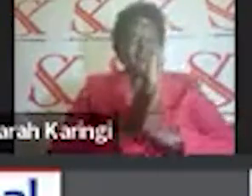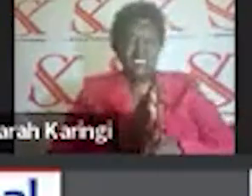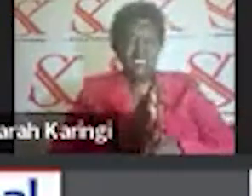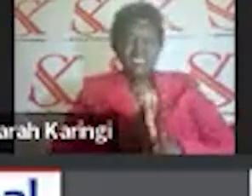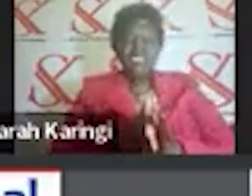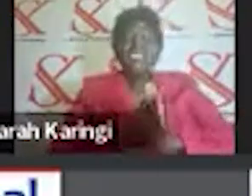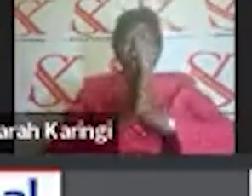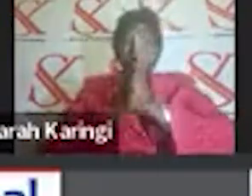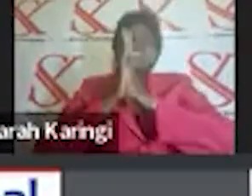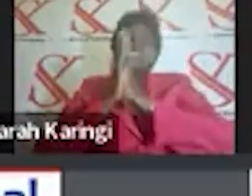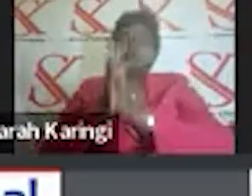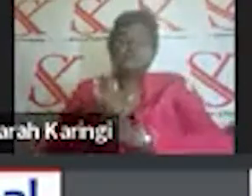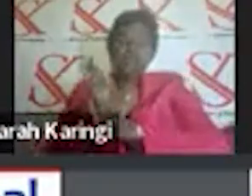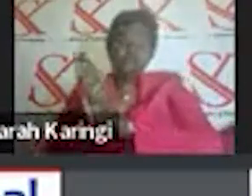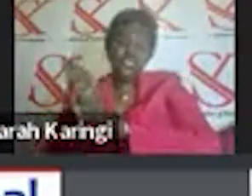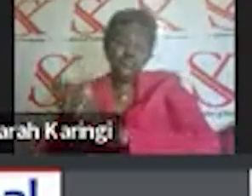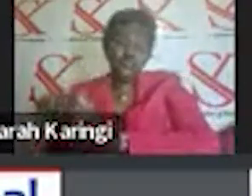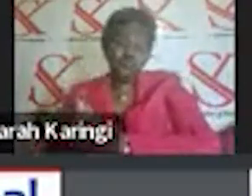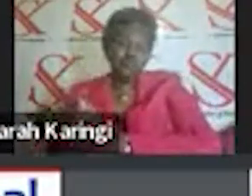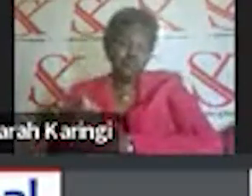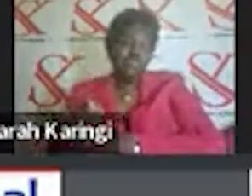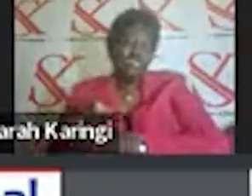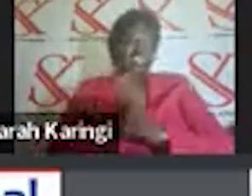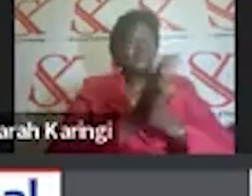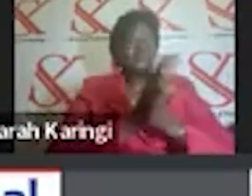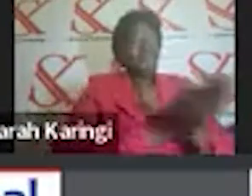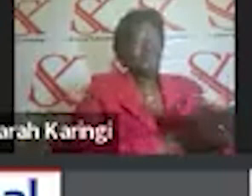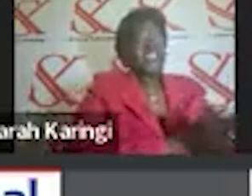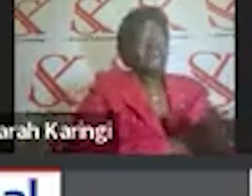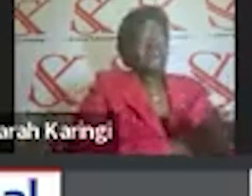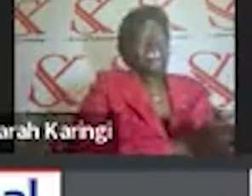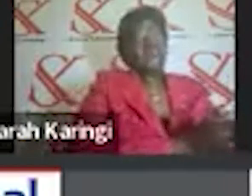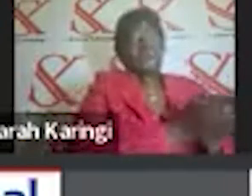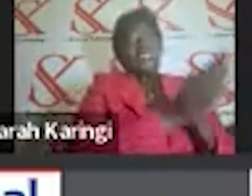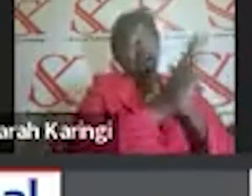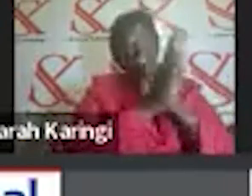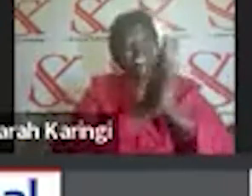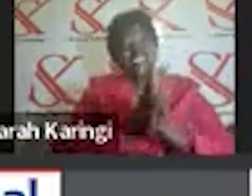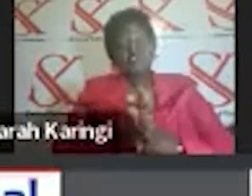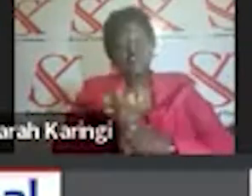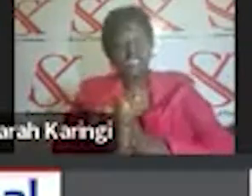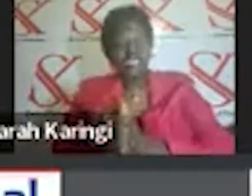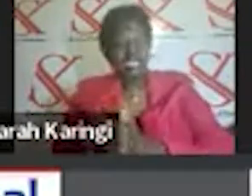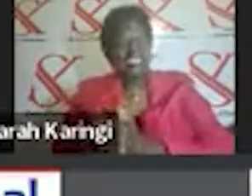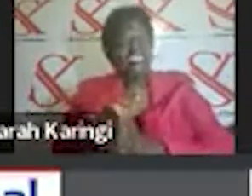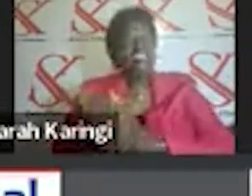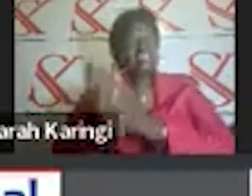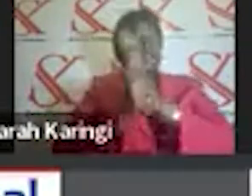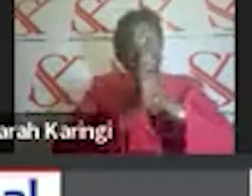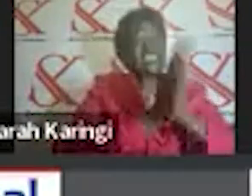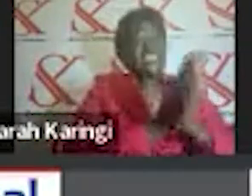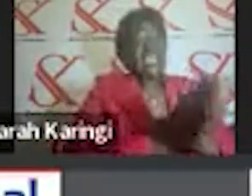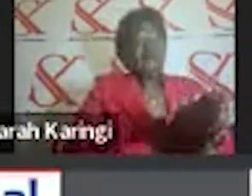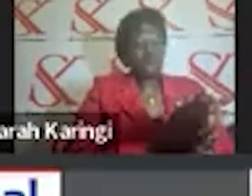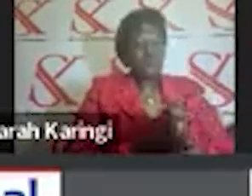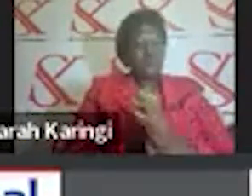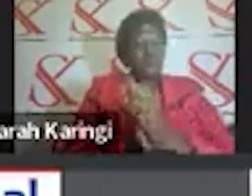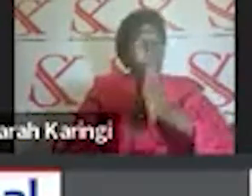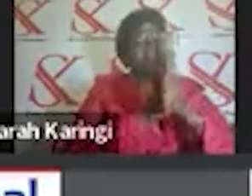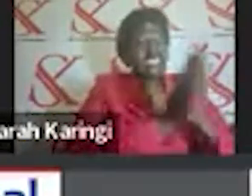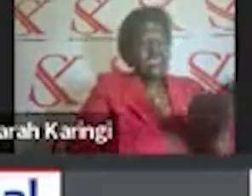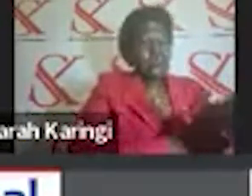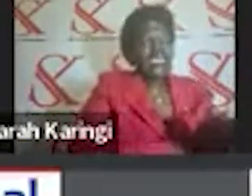increasing our knowledge. If it is something you have been doing, like before, you can imagine, I was not really marketing online. I came to learn how